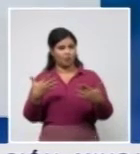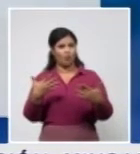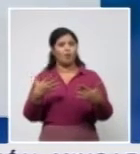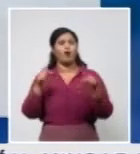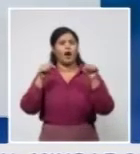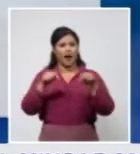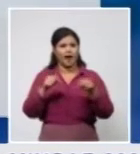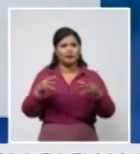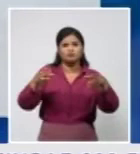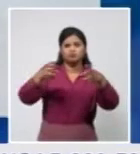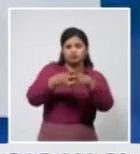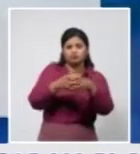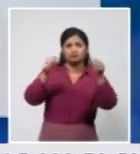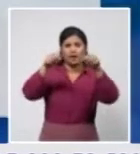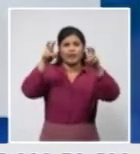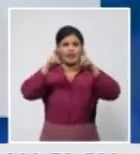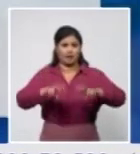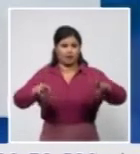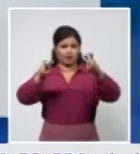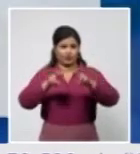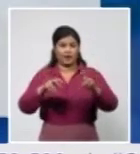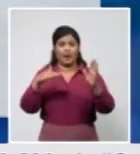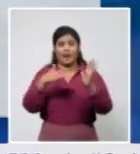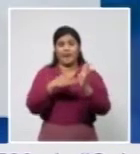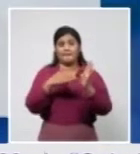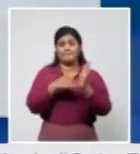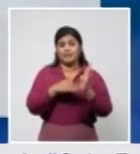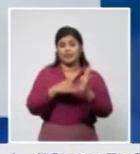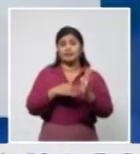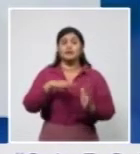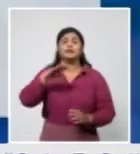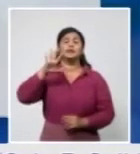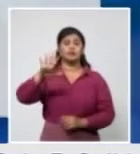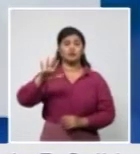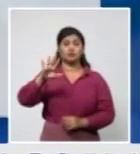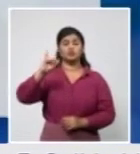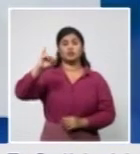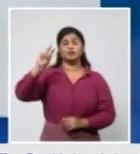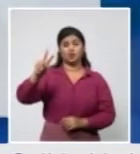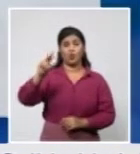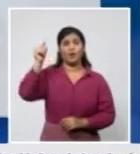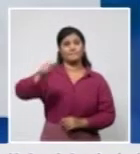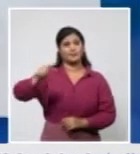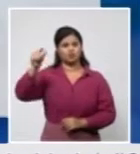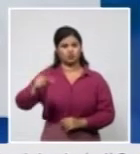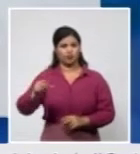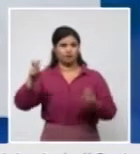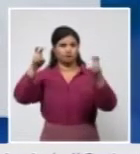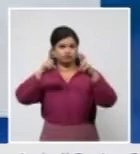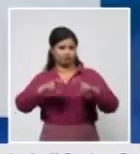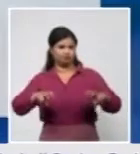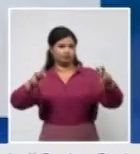180 and the Pulido Humaran Polyclinic, involving 4 blocks and